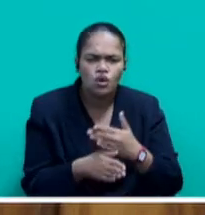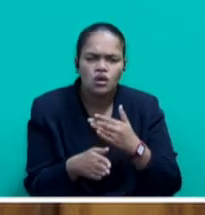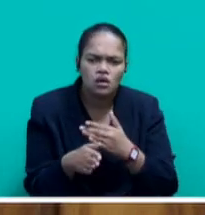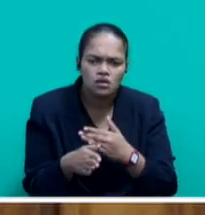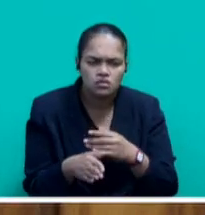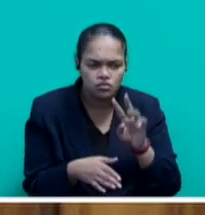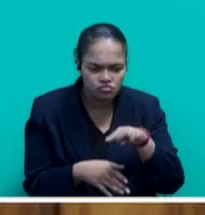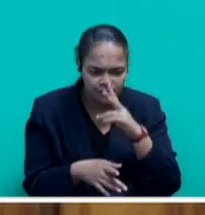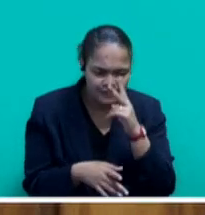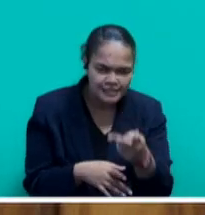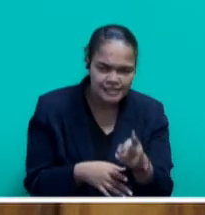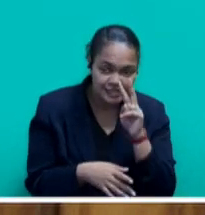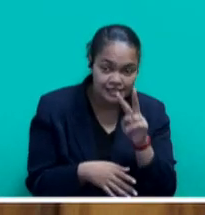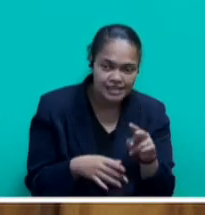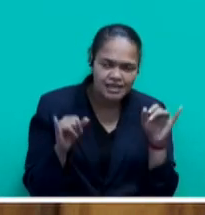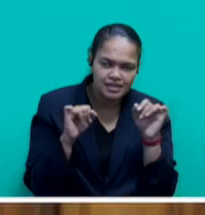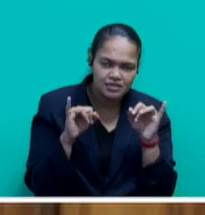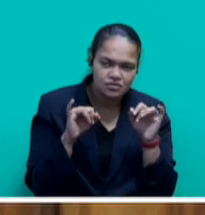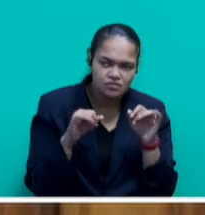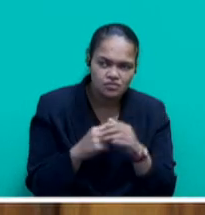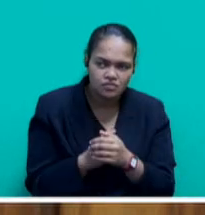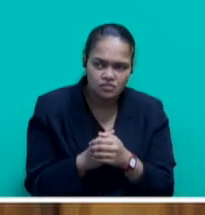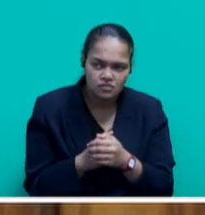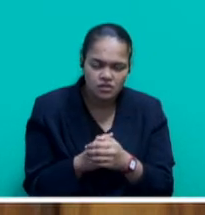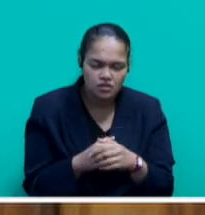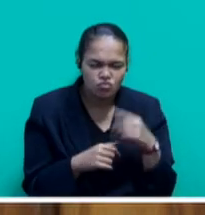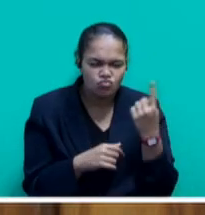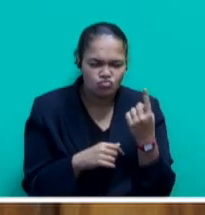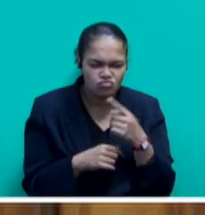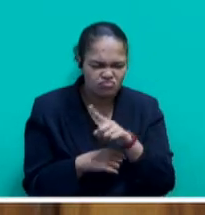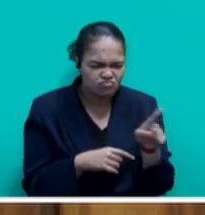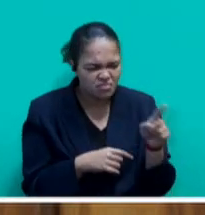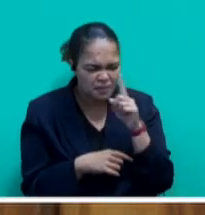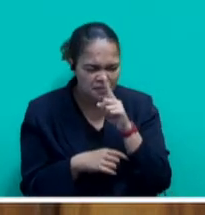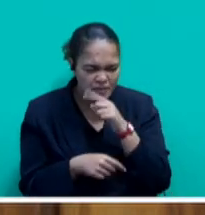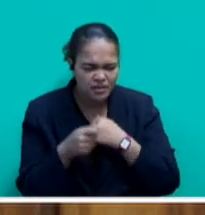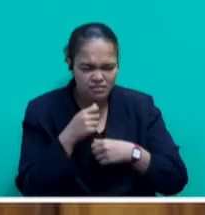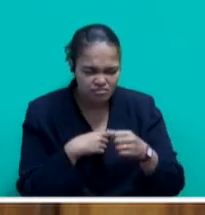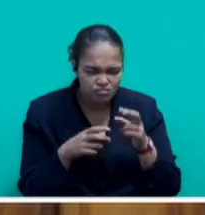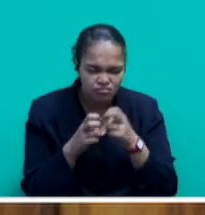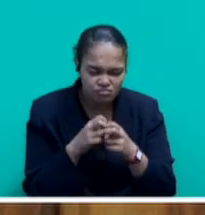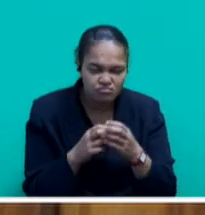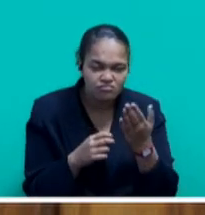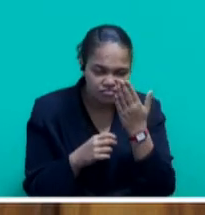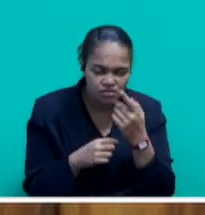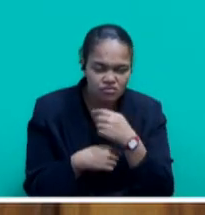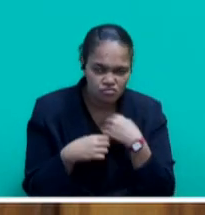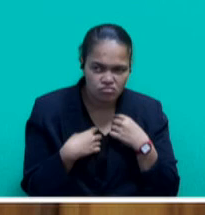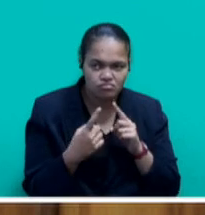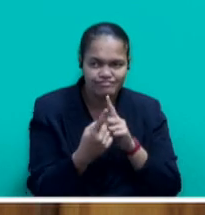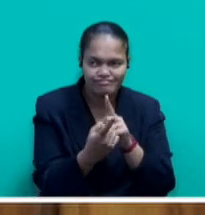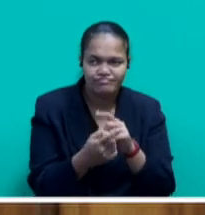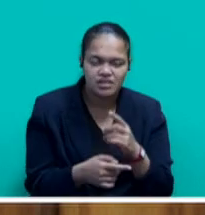both through impacts being faced by our people and communities, as well as advocating for higher ambition